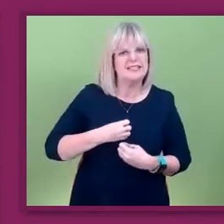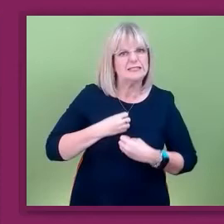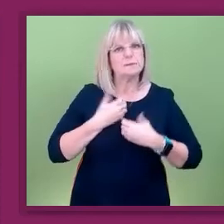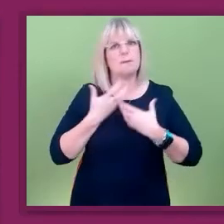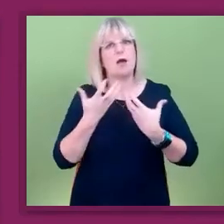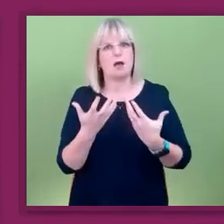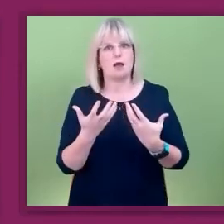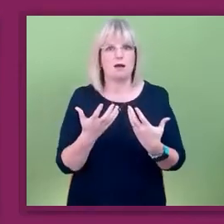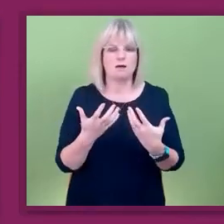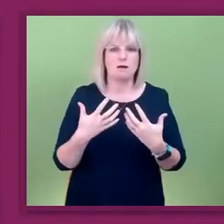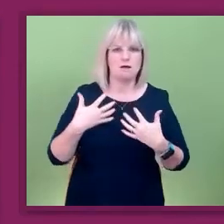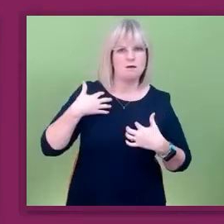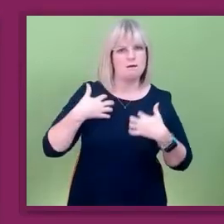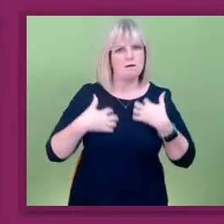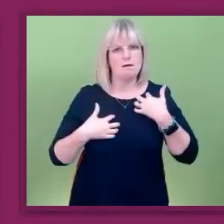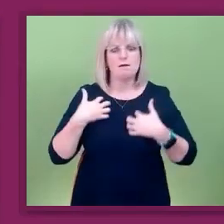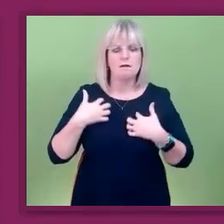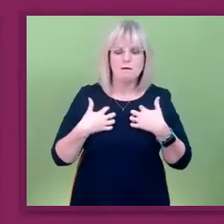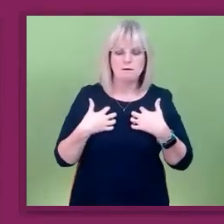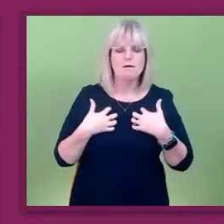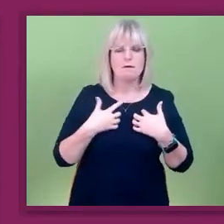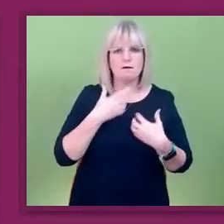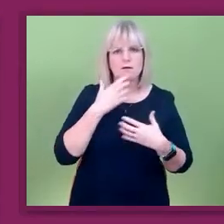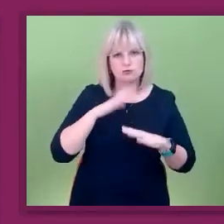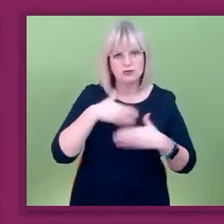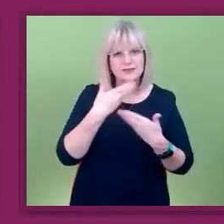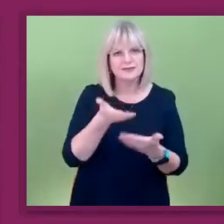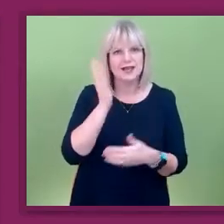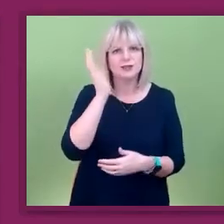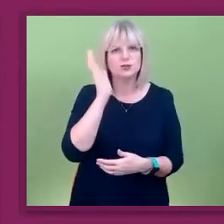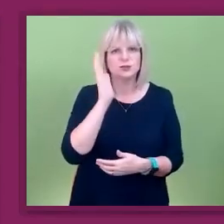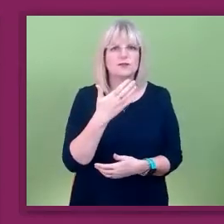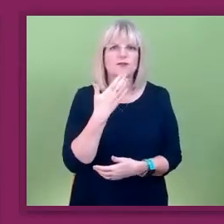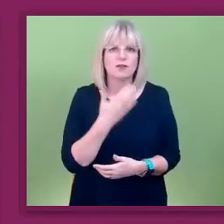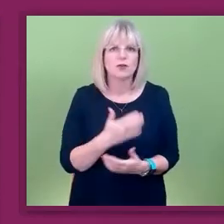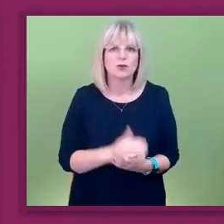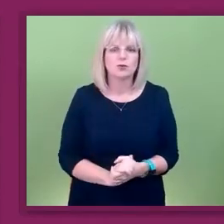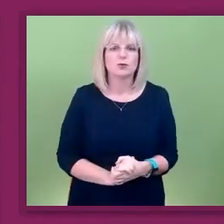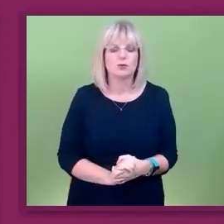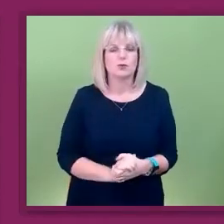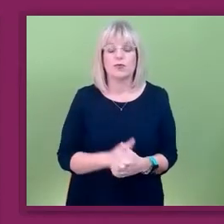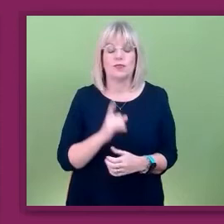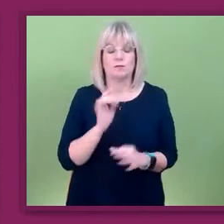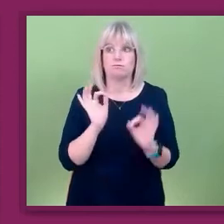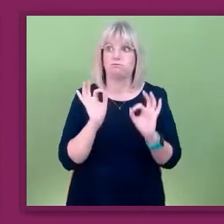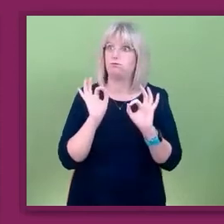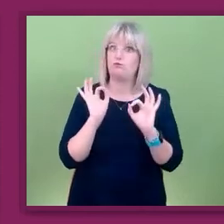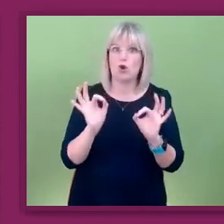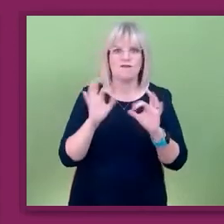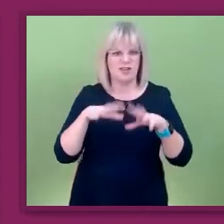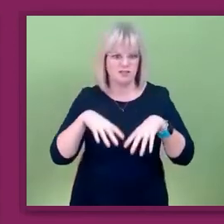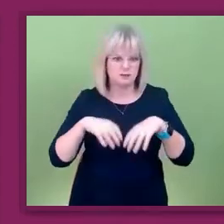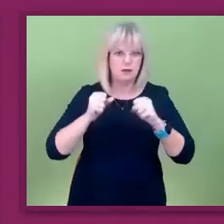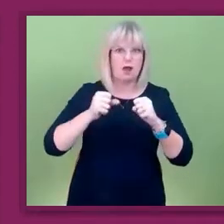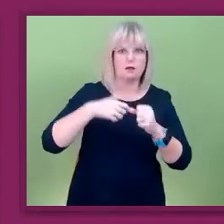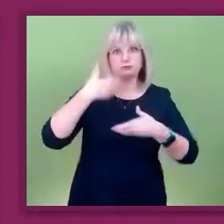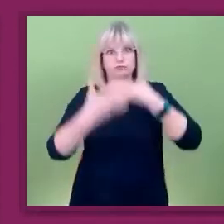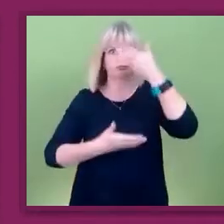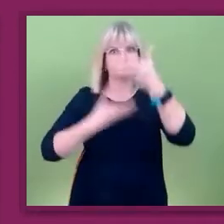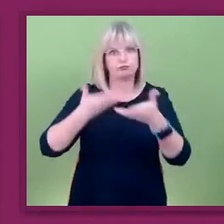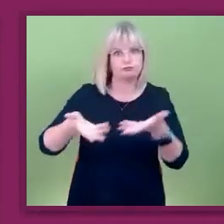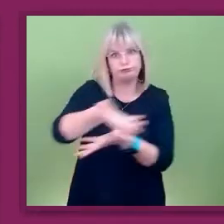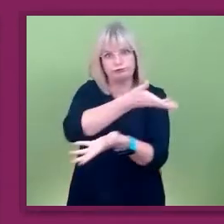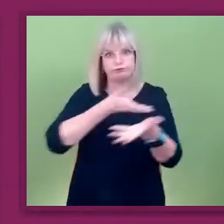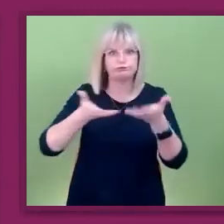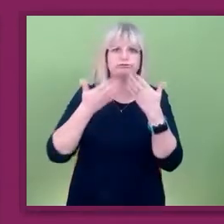evocative presentation. And it's a good way to kick off the discussion. So thank you so much for that.